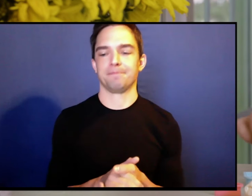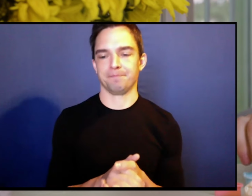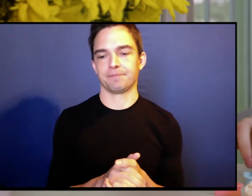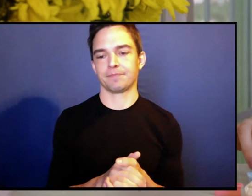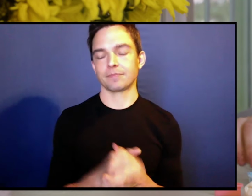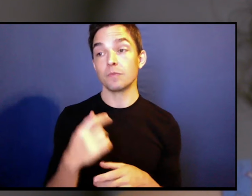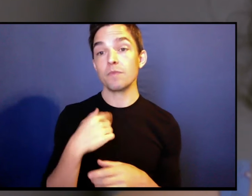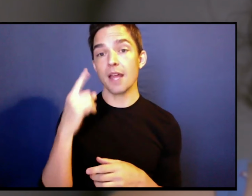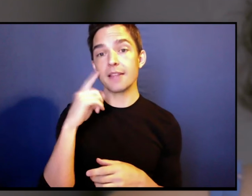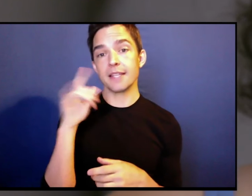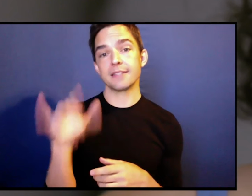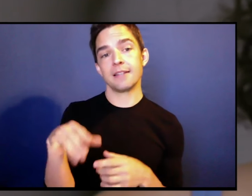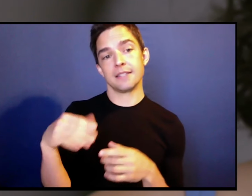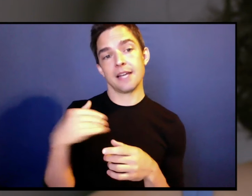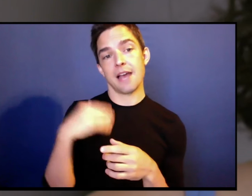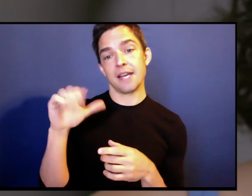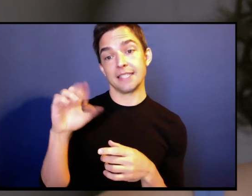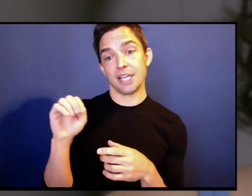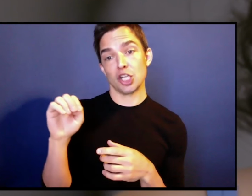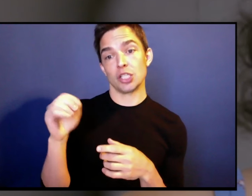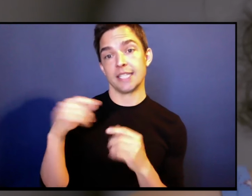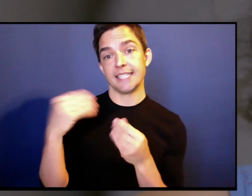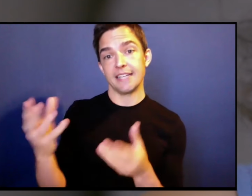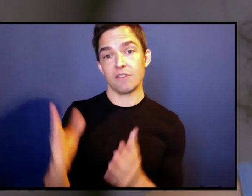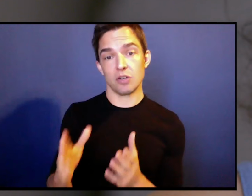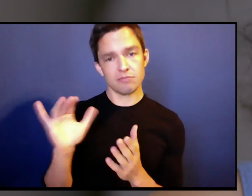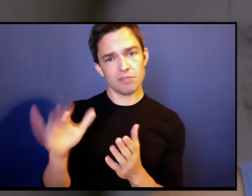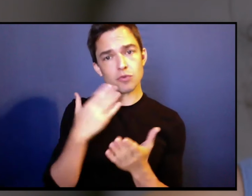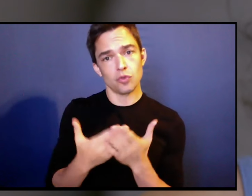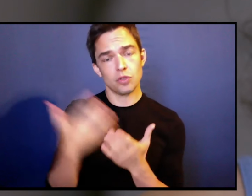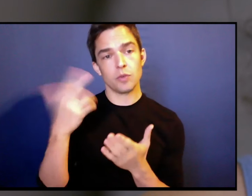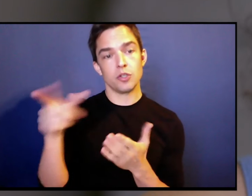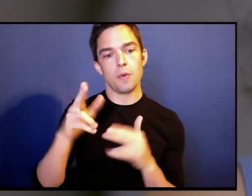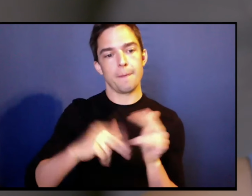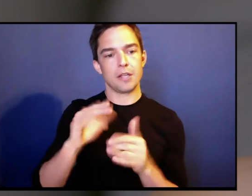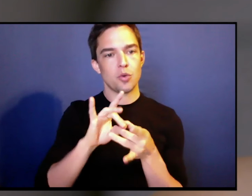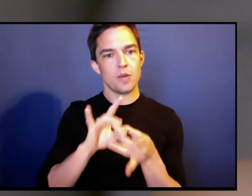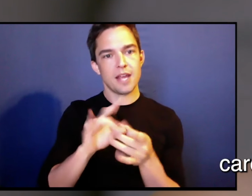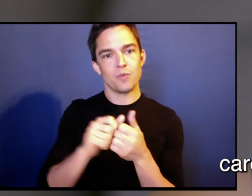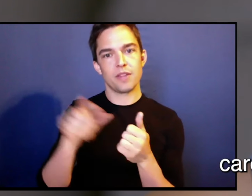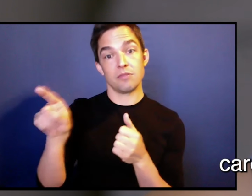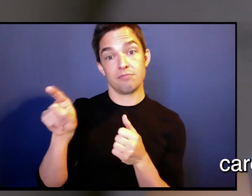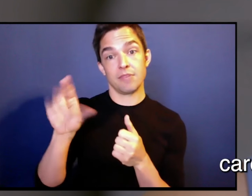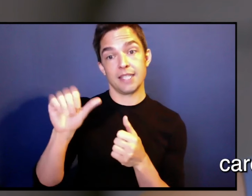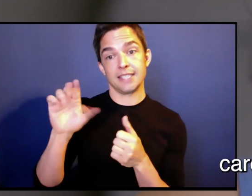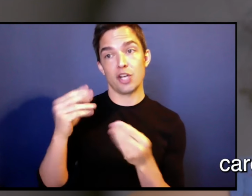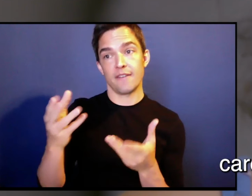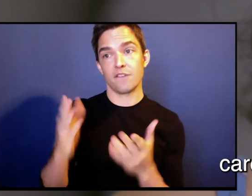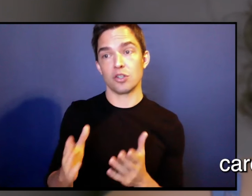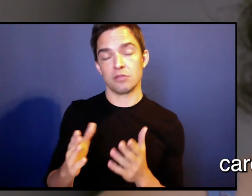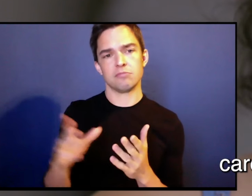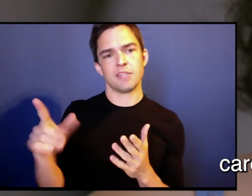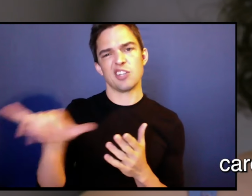I think having a caregiver is really good because you build a relationship with your caregiver and